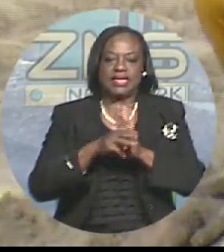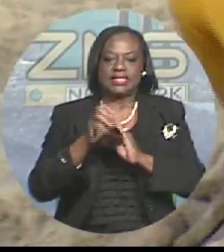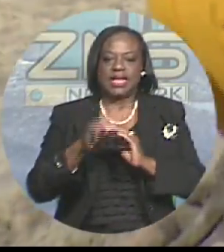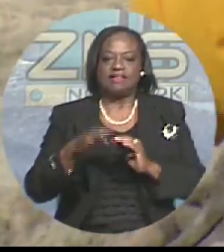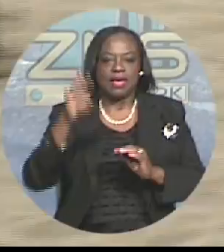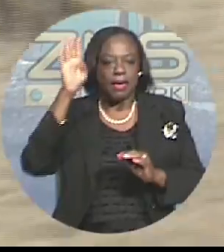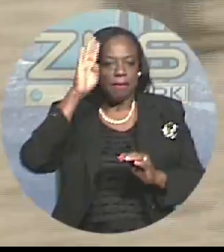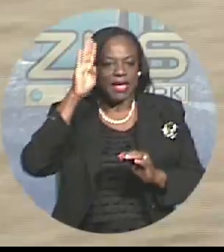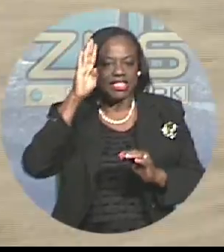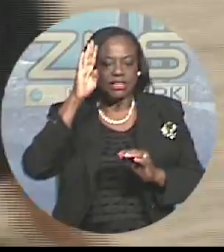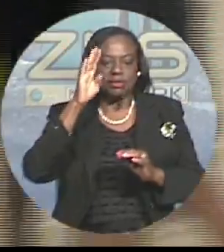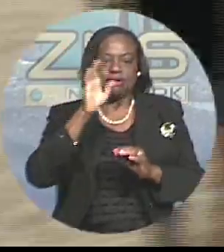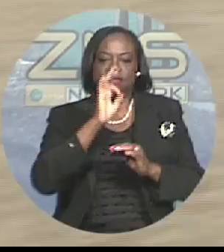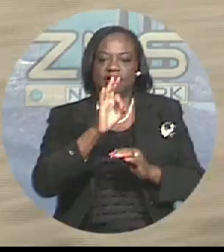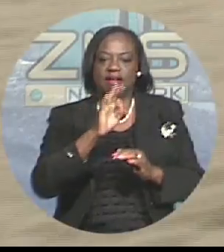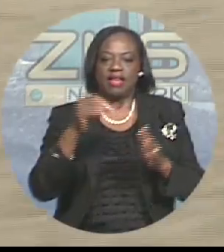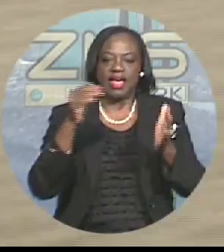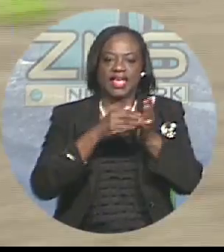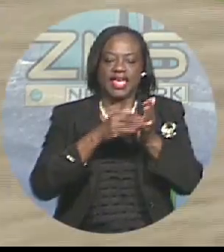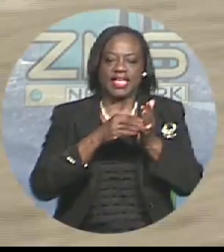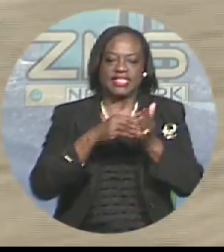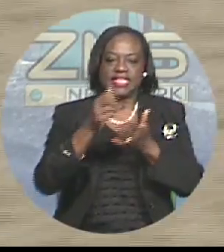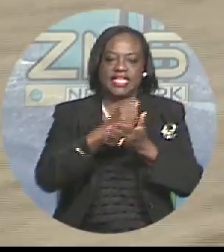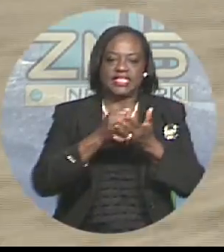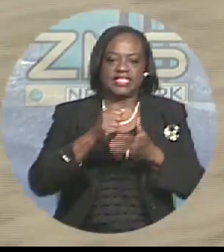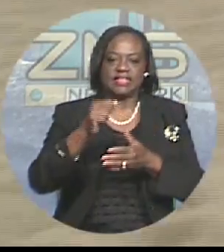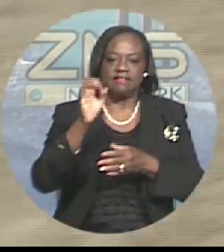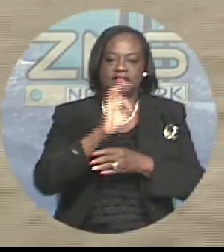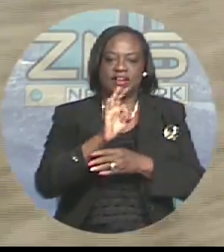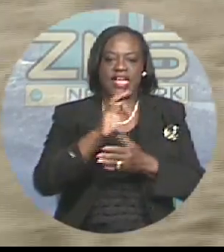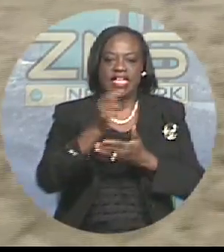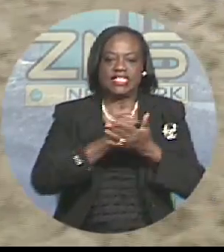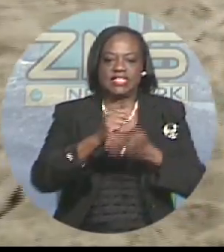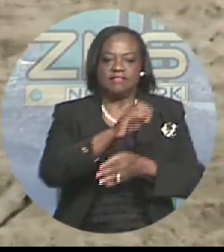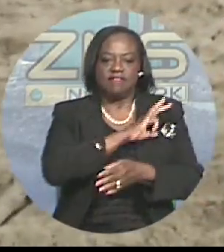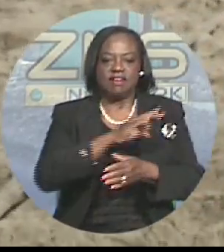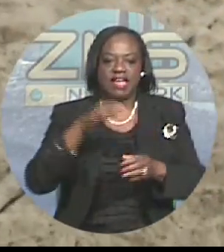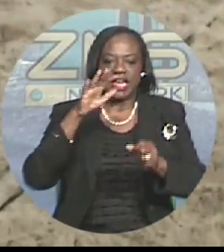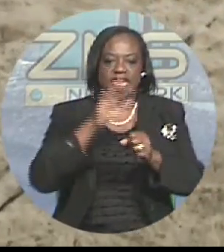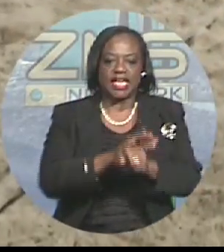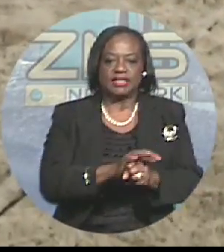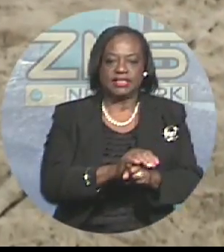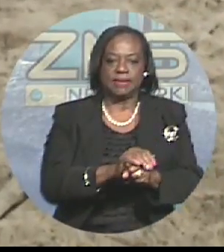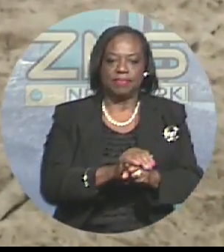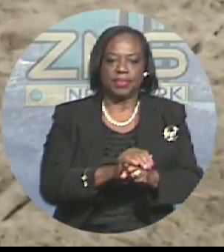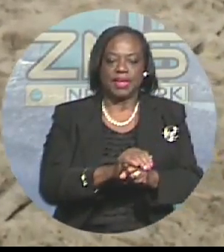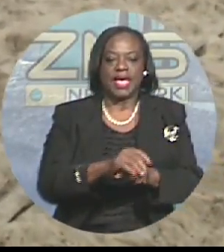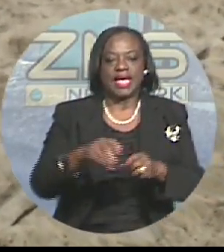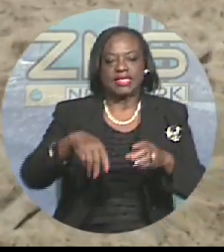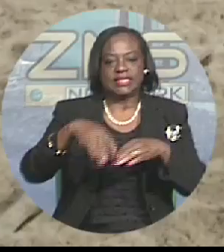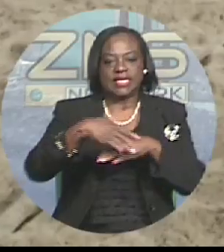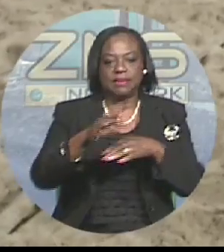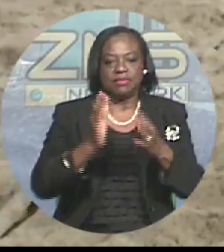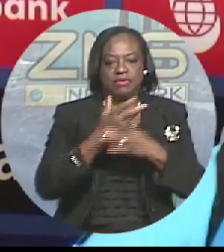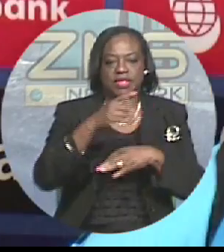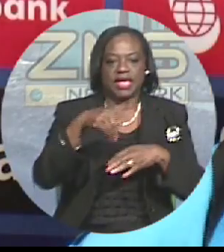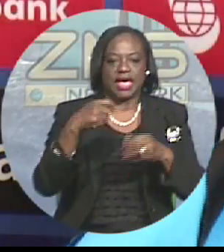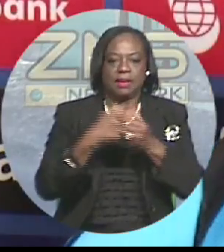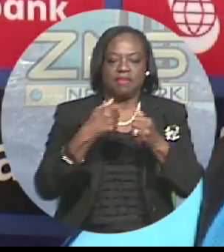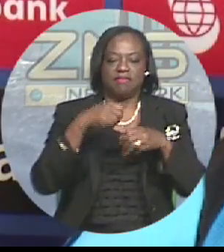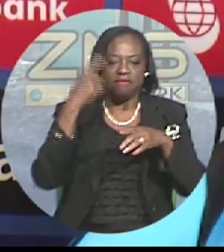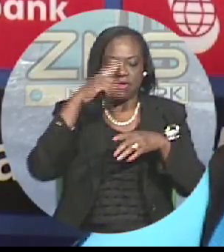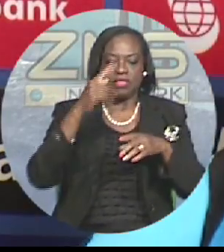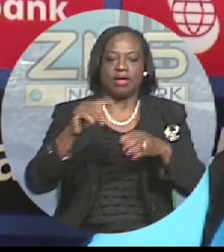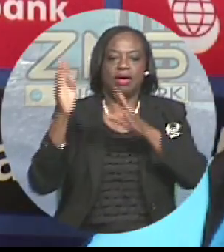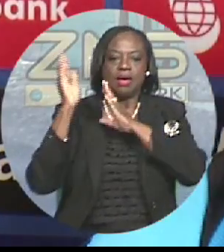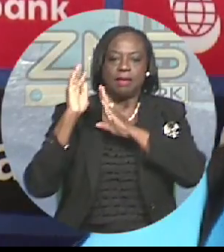foul against Sinclair lined him up for a free kick. Sinclair nailed it, sending the crowd wild and sealing the game for the Bahamas. Beach soccer